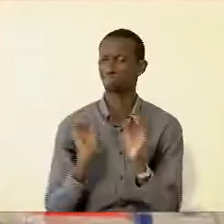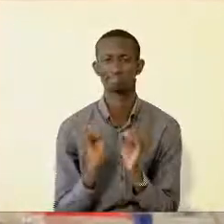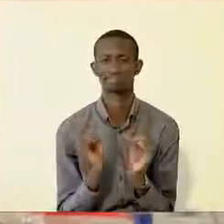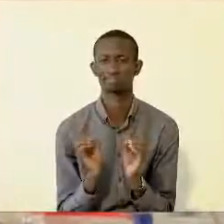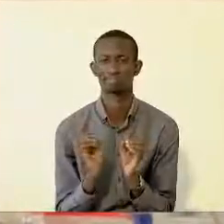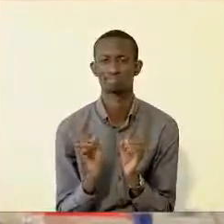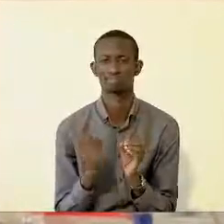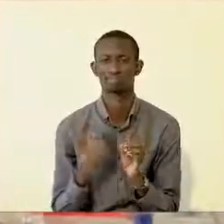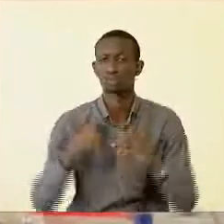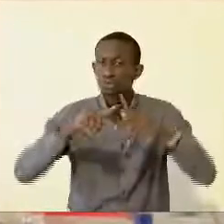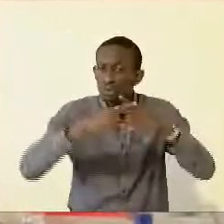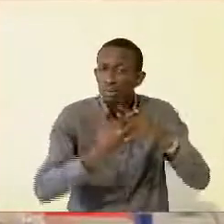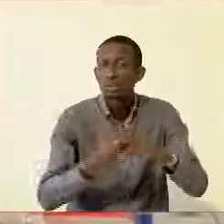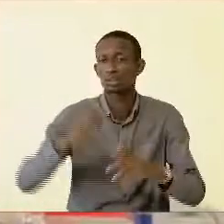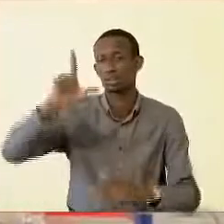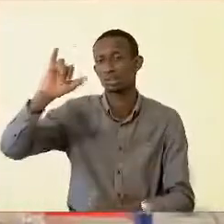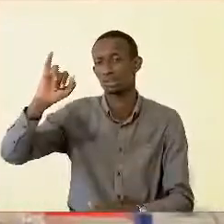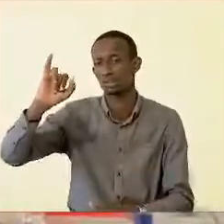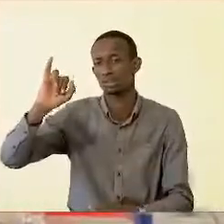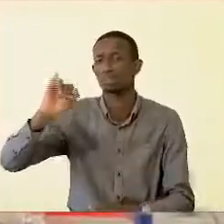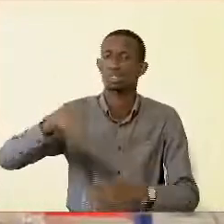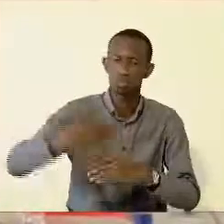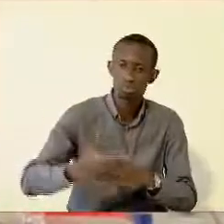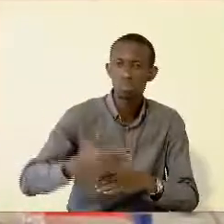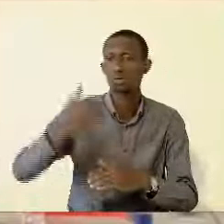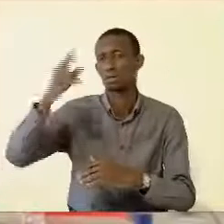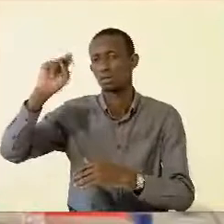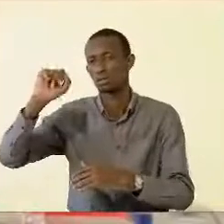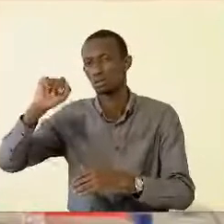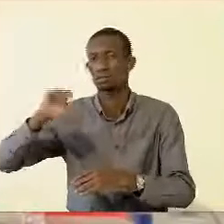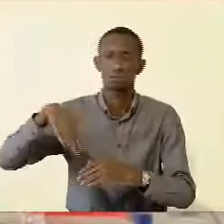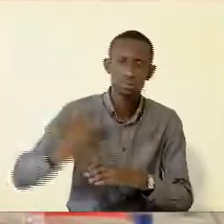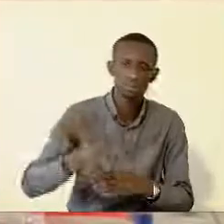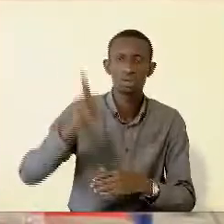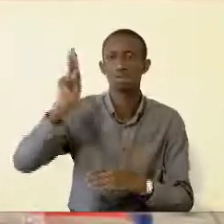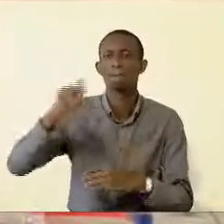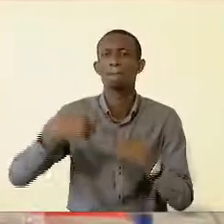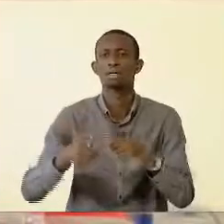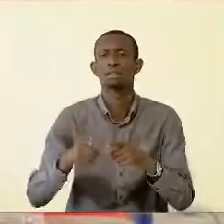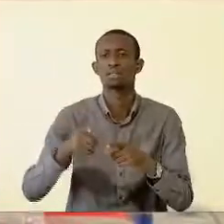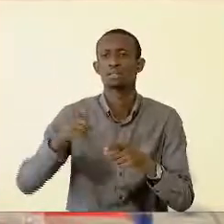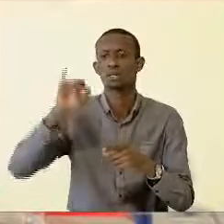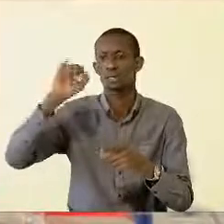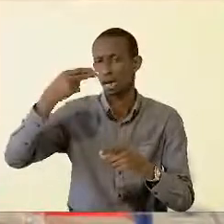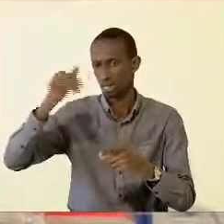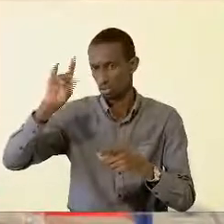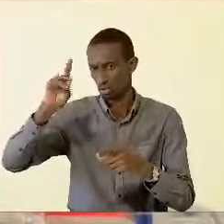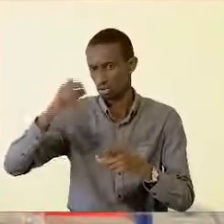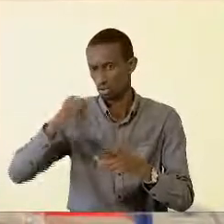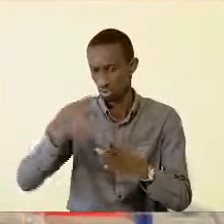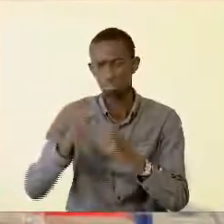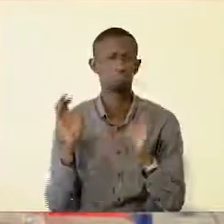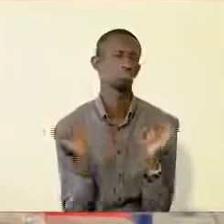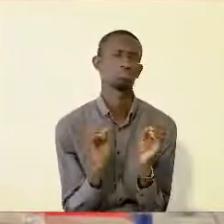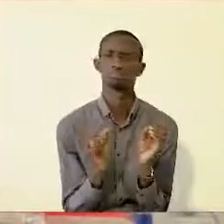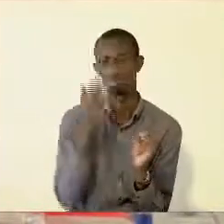We are starting with lithium, we go on with sodium, potassium, but there is no hydrogen. And yet we know that hydrogen is in